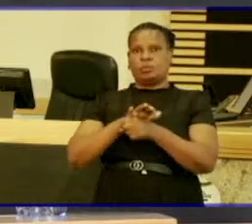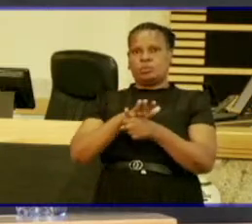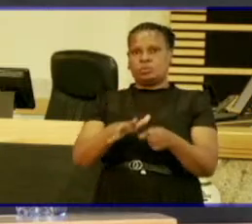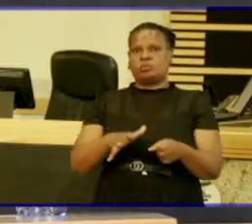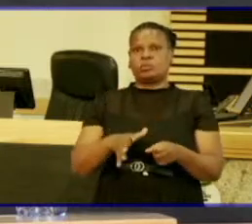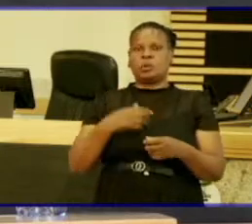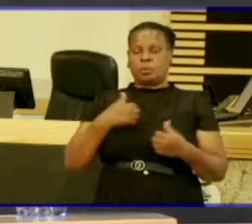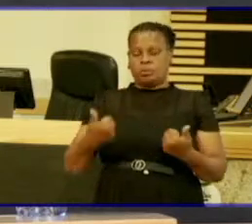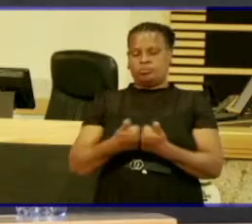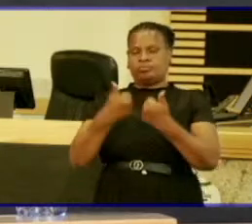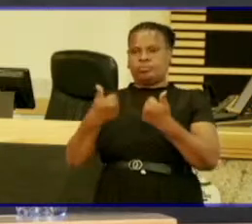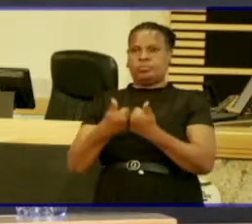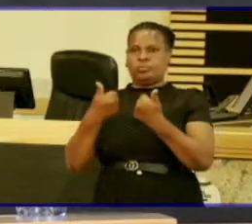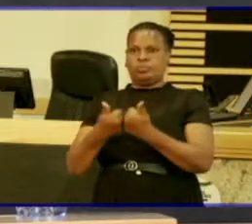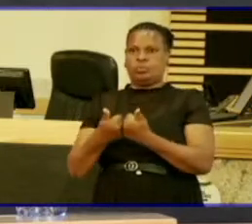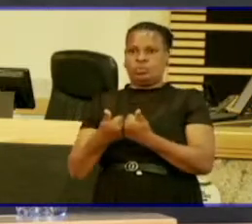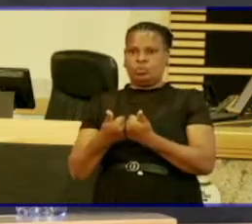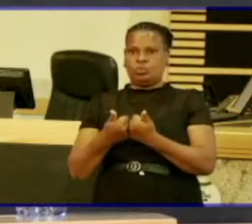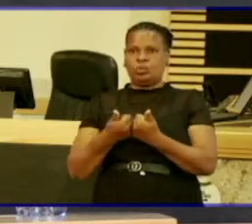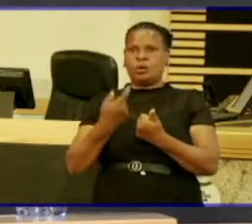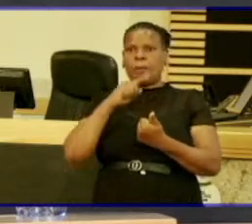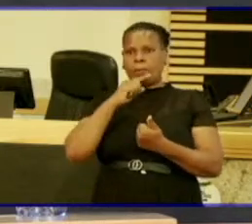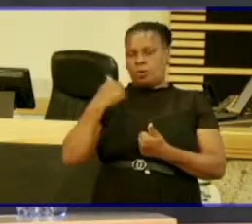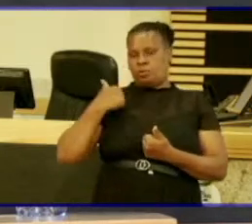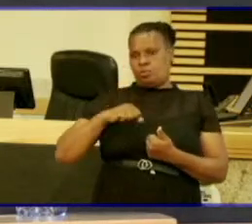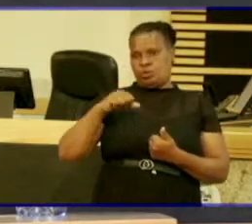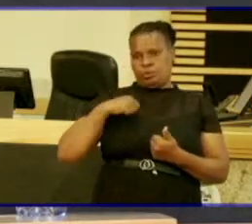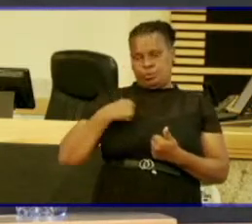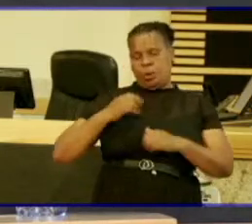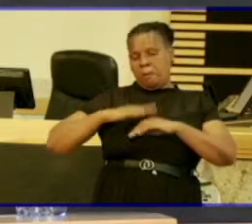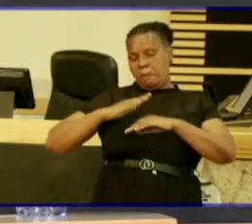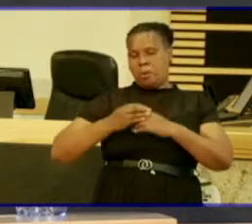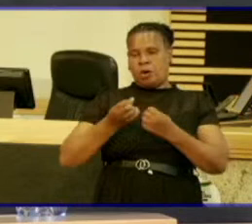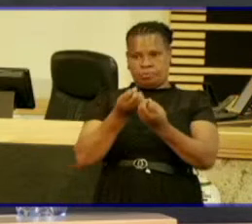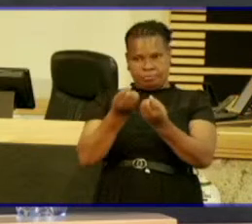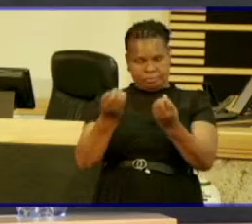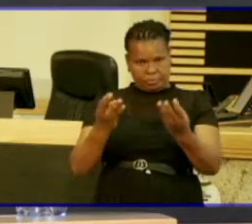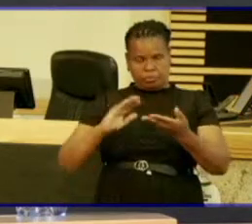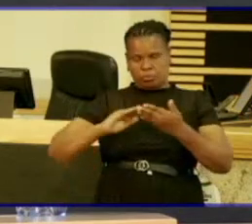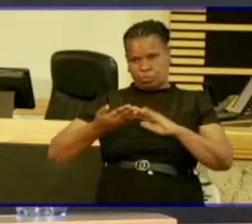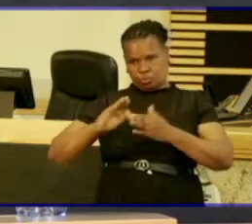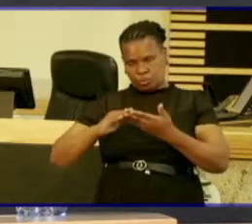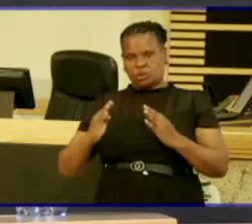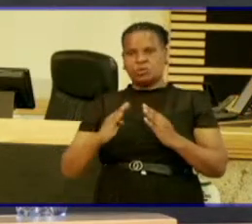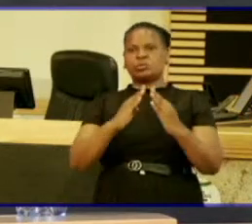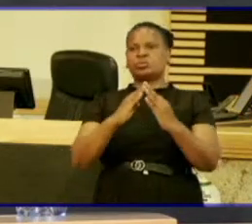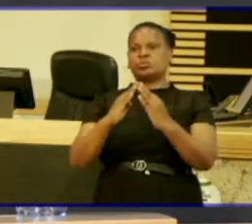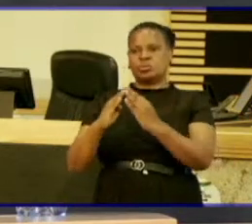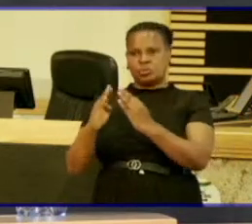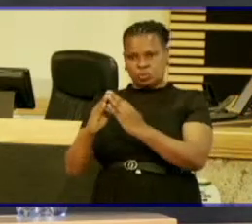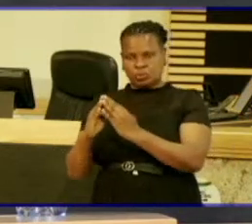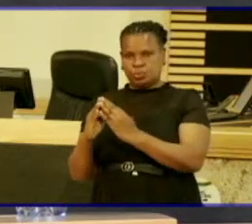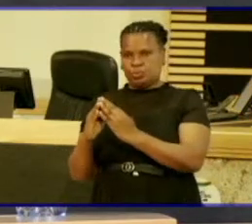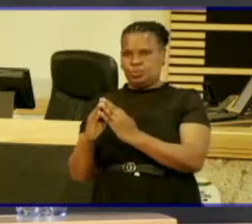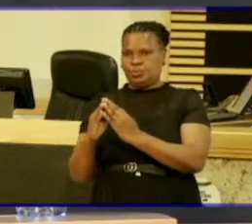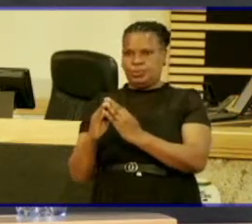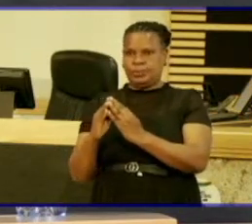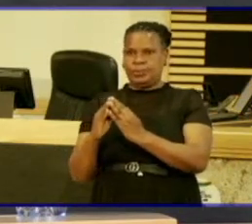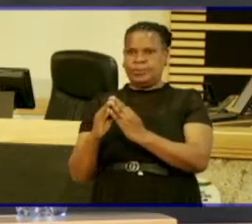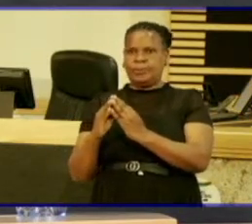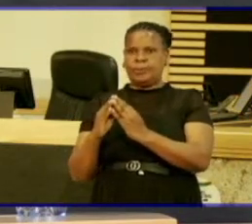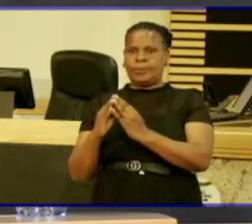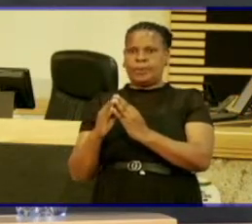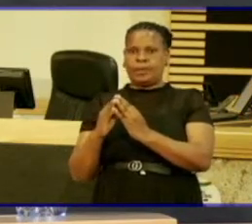performance-related challenges, we are collaborating with municipalities to deliver more housing units with the support of the